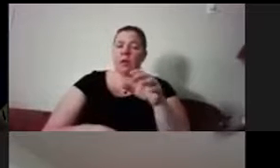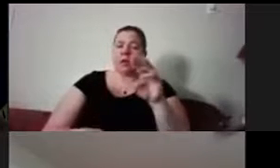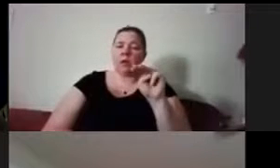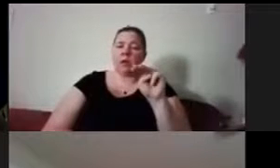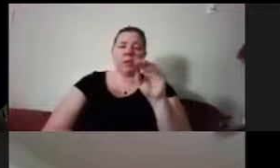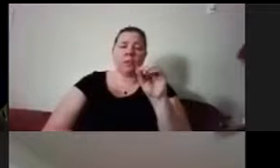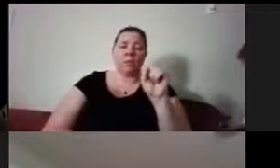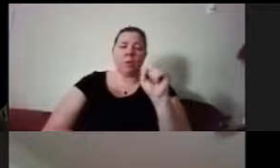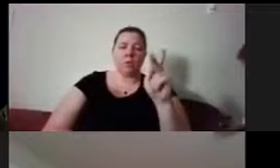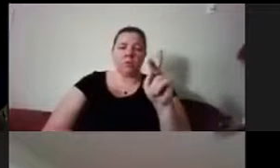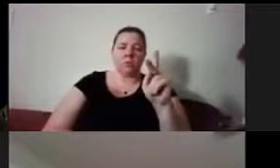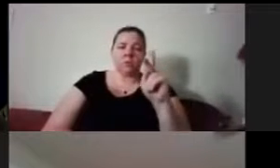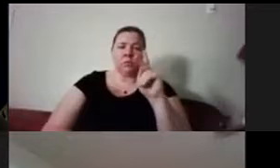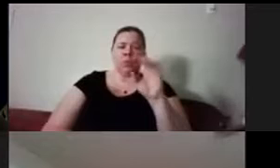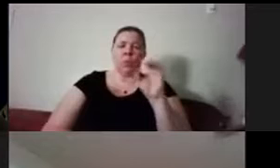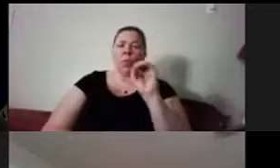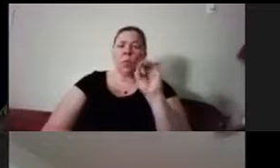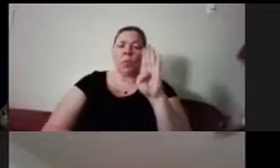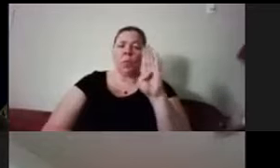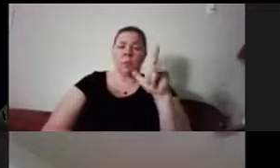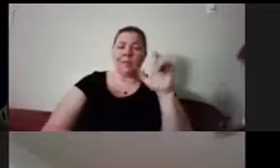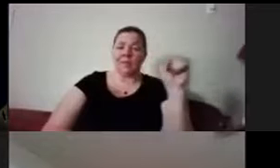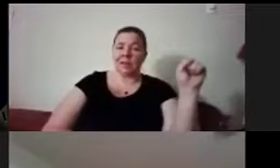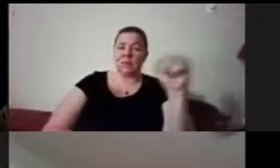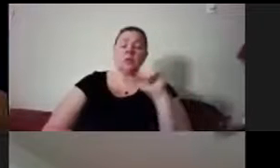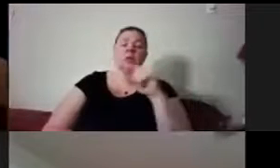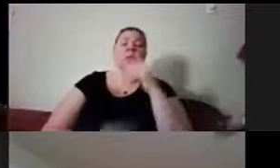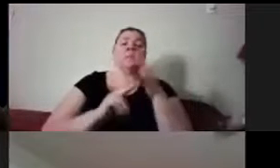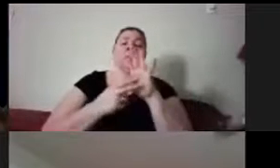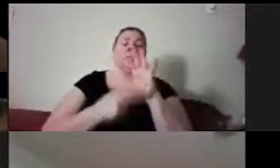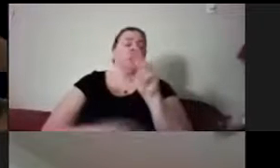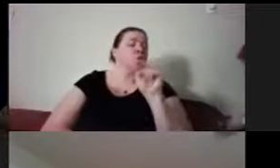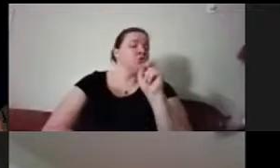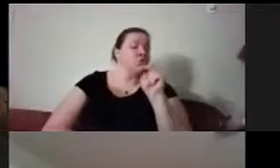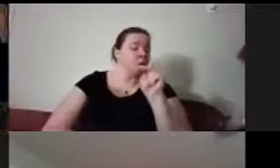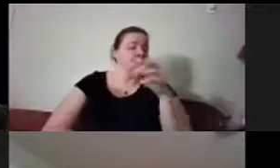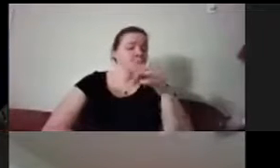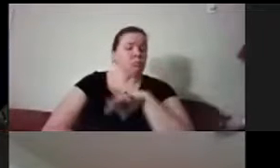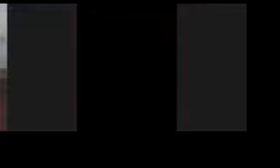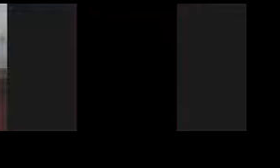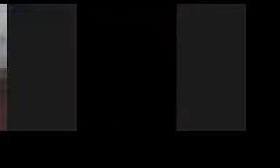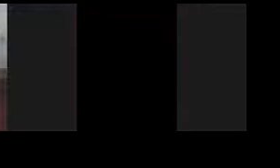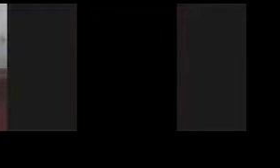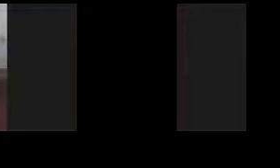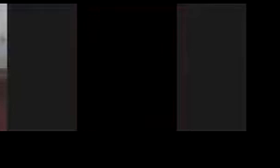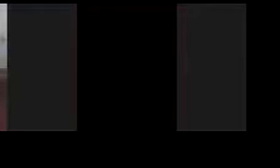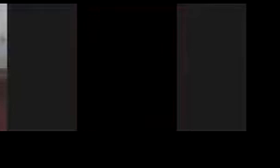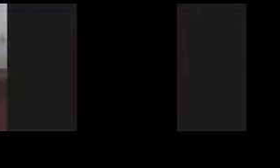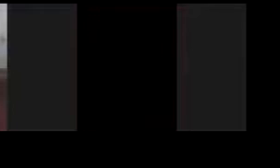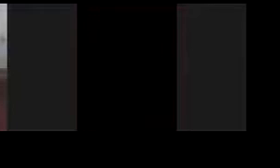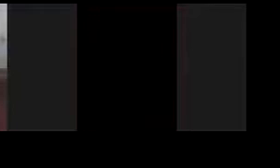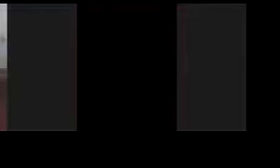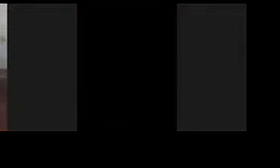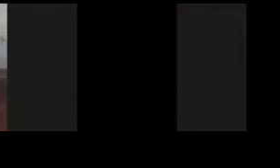category. So we have something called Oh Bless, meaning it's non-profit, right? Just blessing people, organizations that are on, you